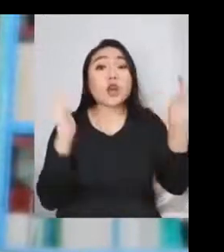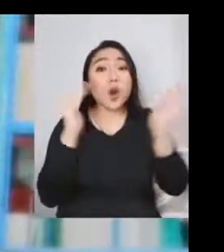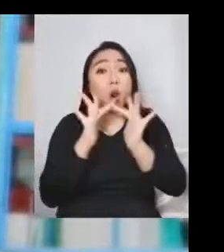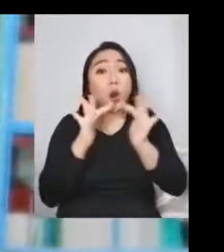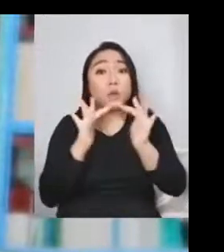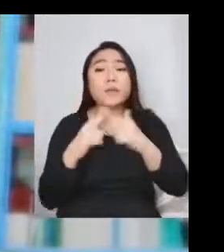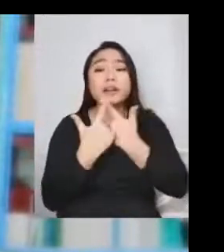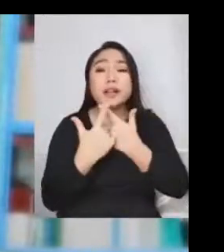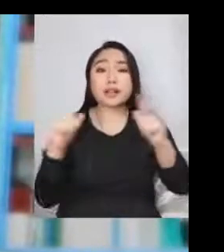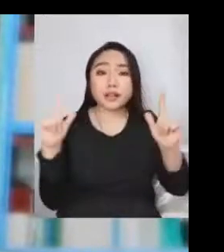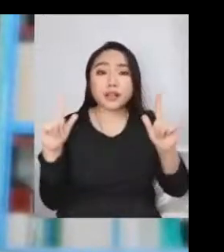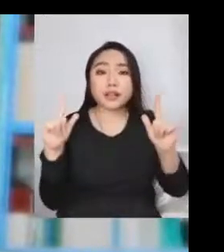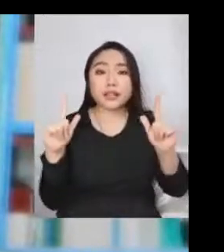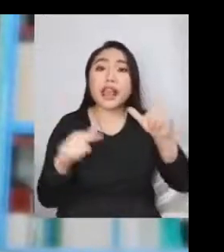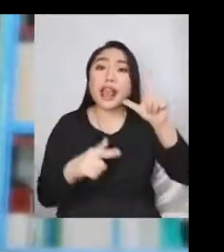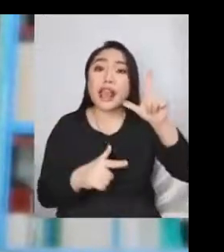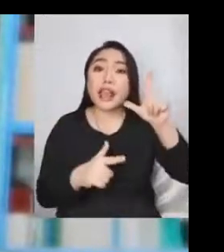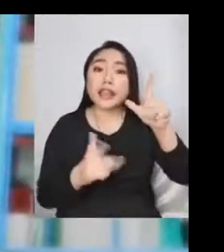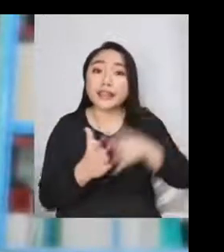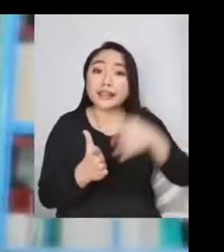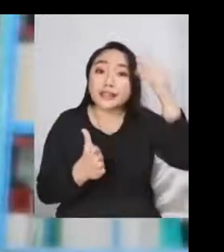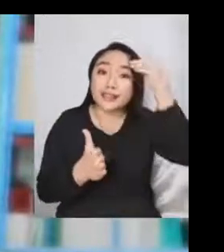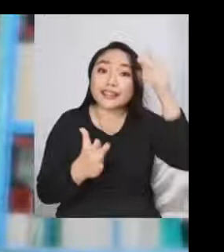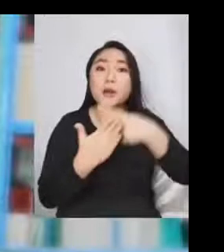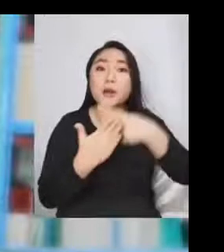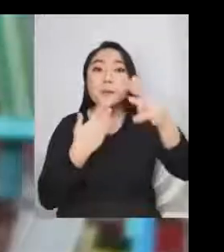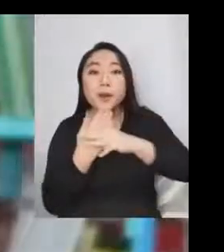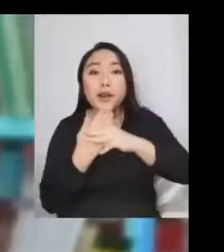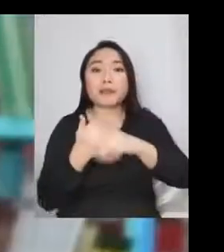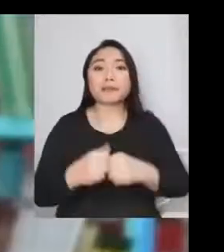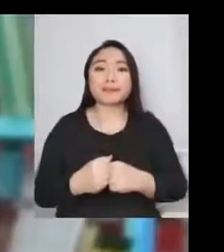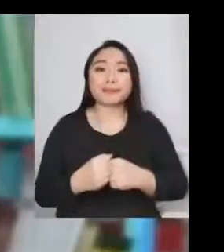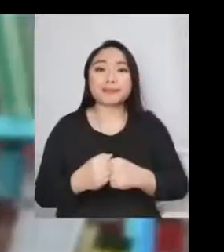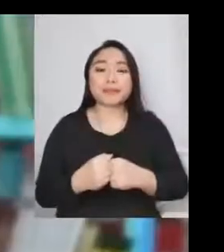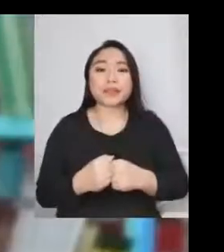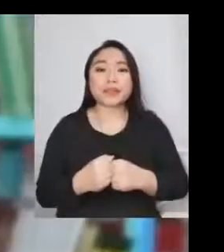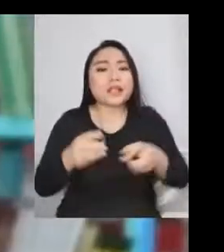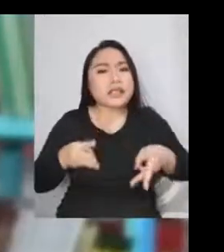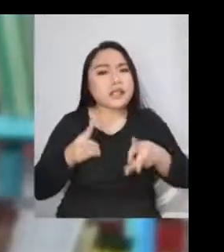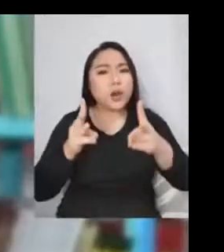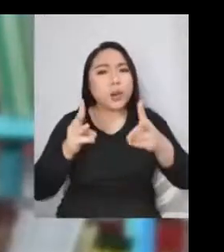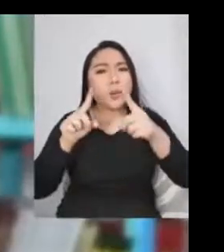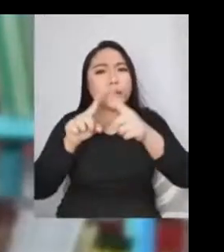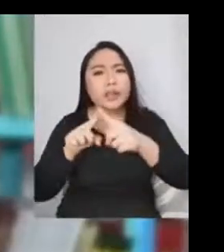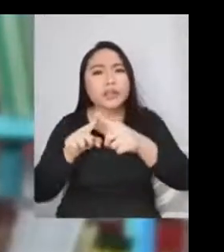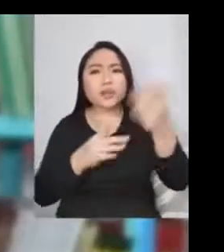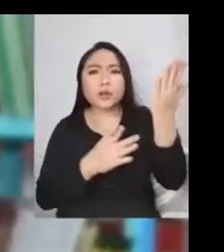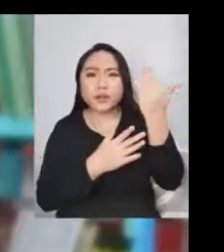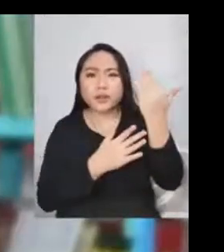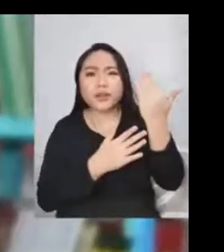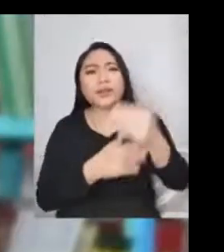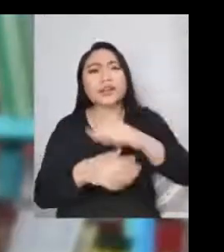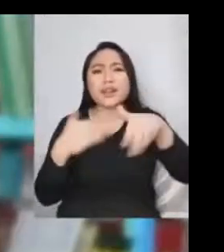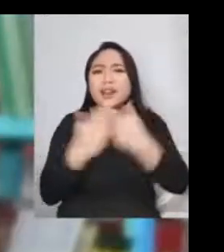DOST-STII Online Library Literacy Program. This is a way of reaching out to all teachers